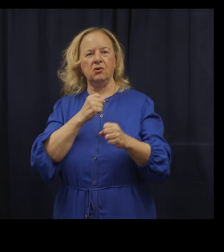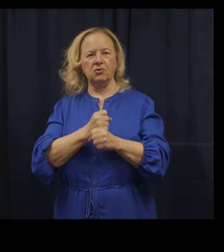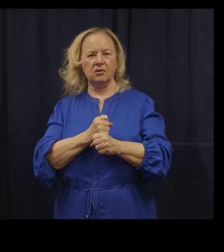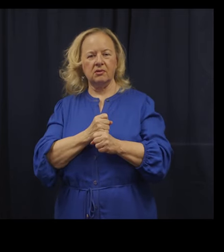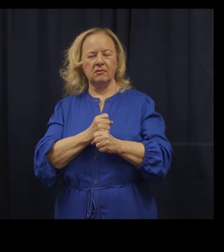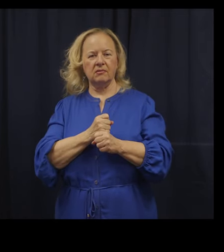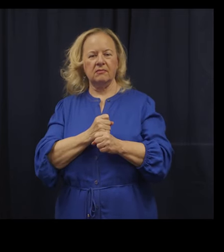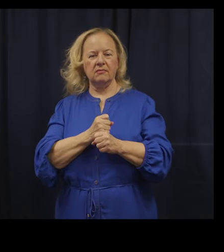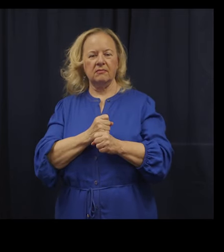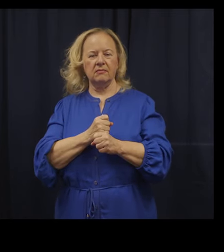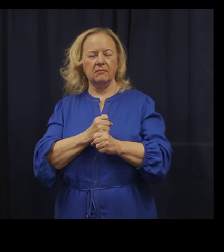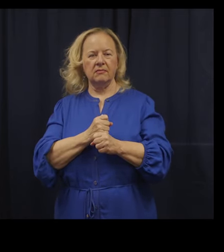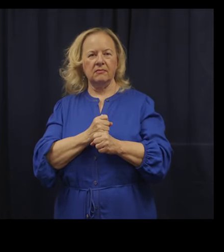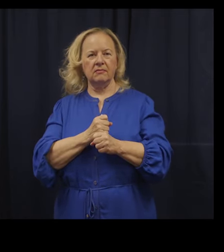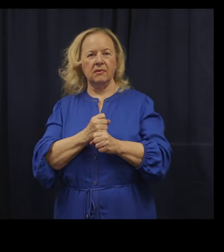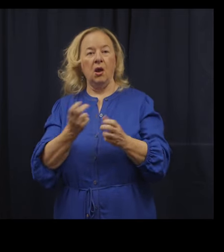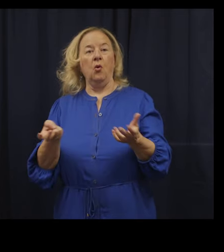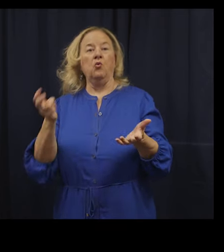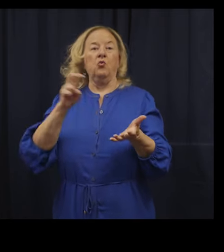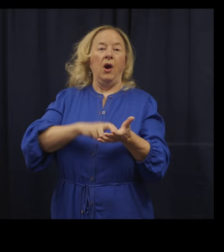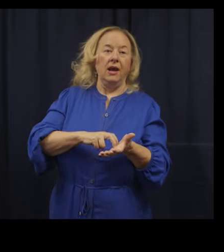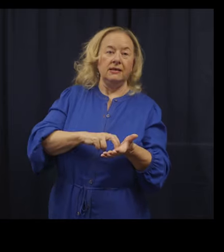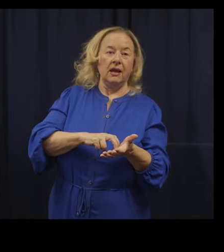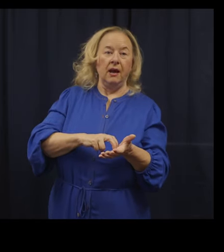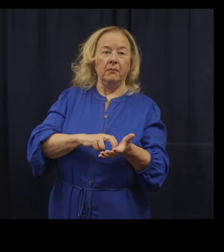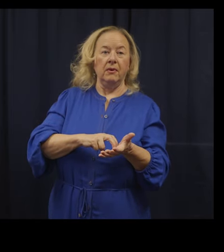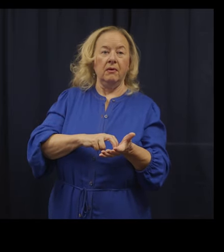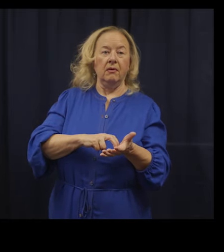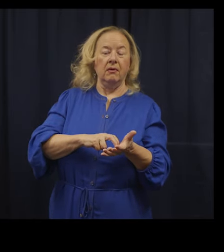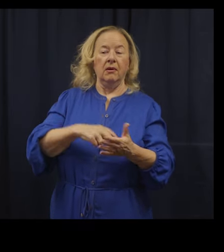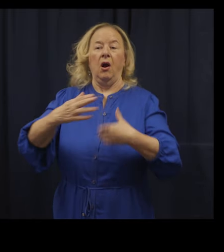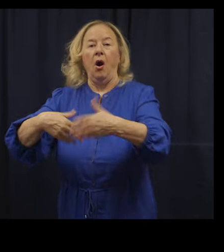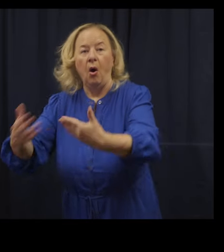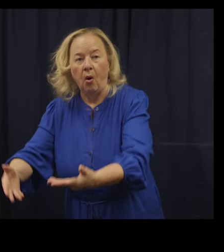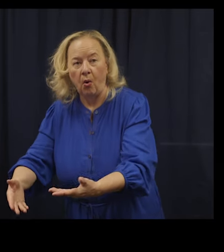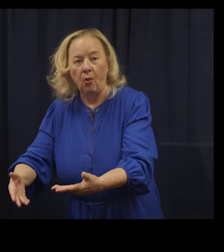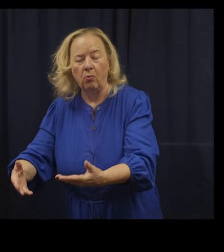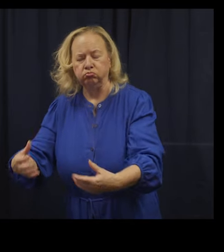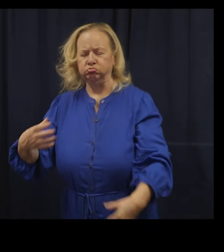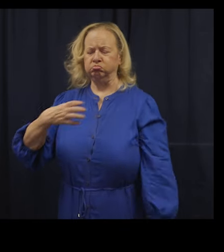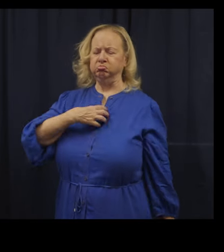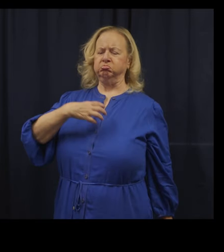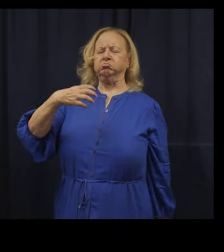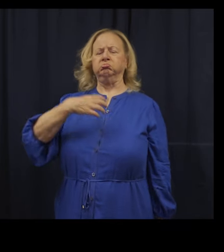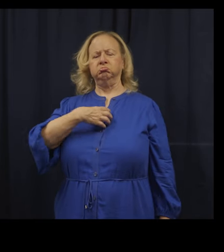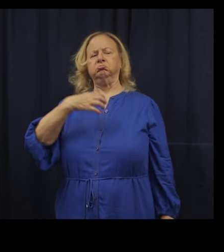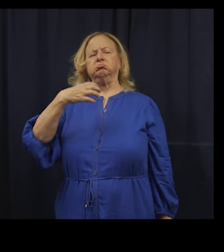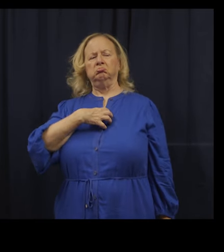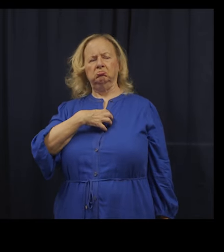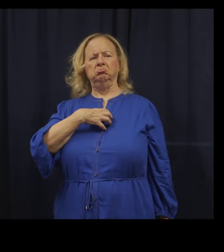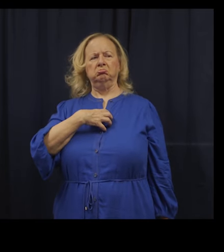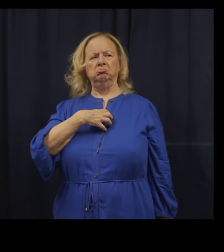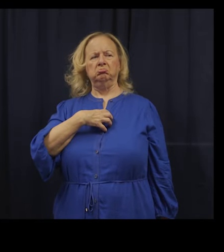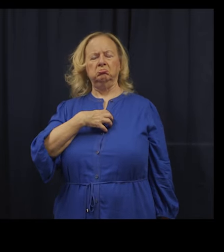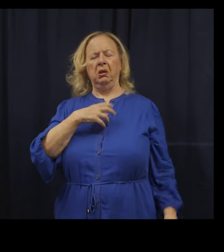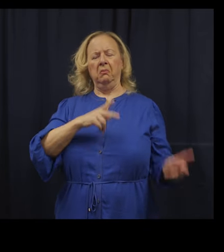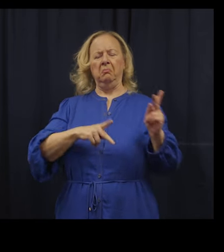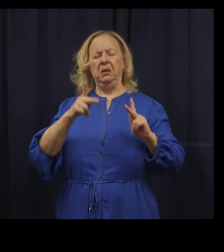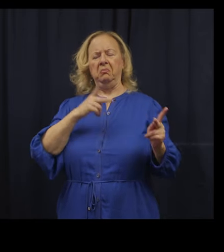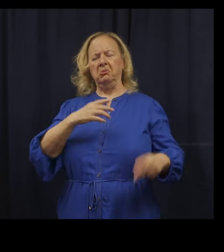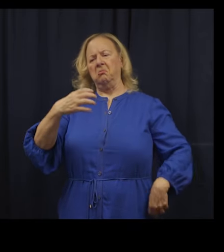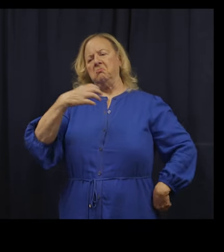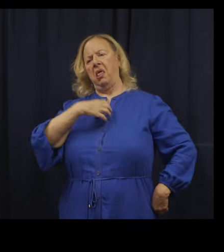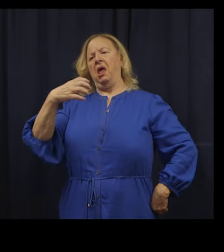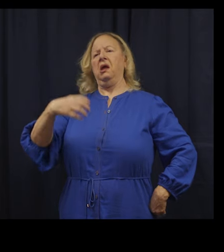But, you know, it's like, rise up and go get them, God, and they whine and they complain.